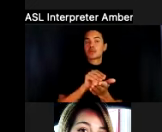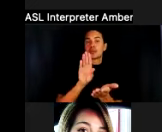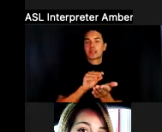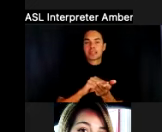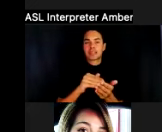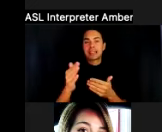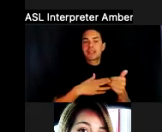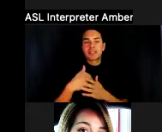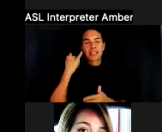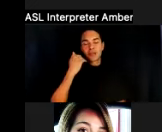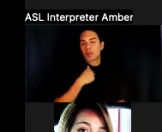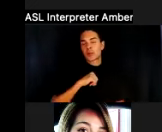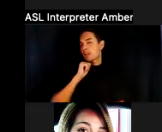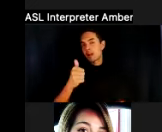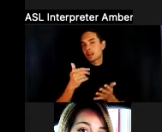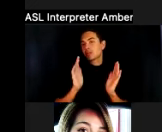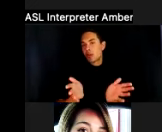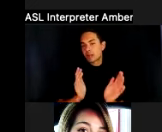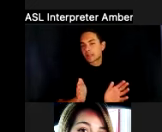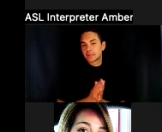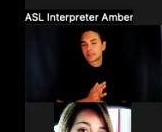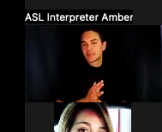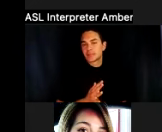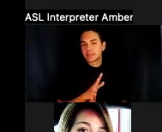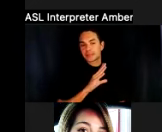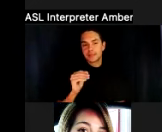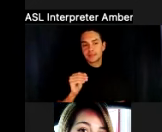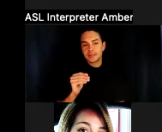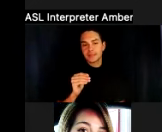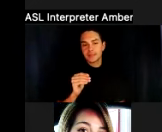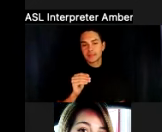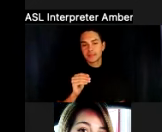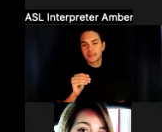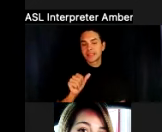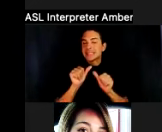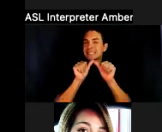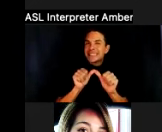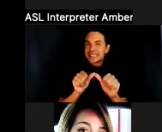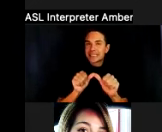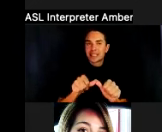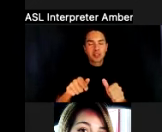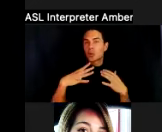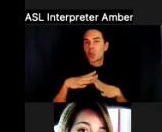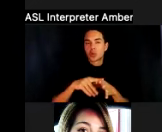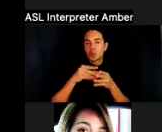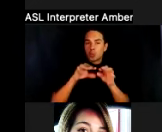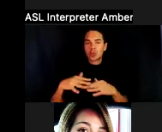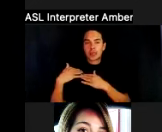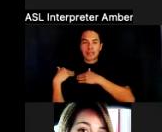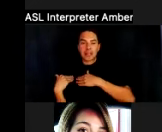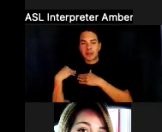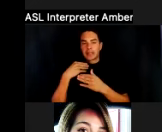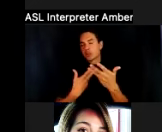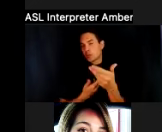even if we're not talking. And being really consistent, right? You don't want to lose accountability and